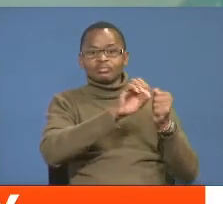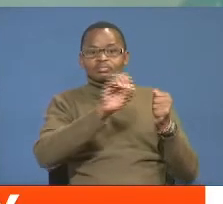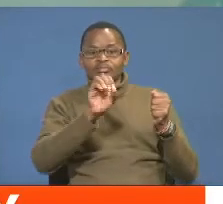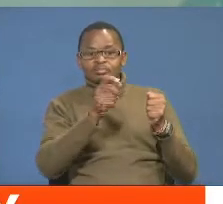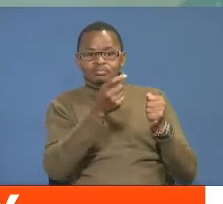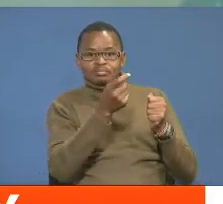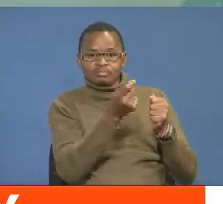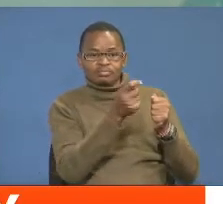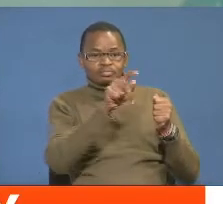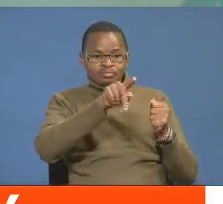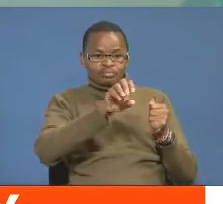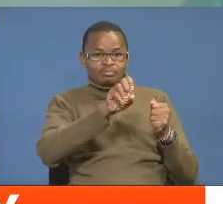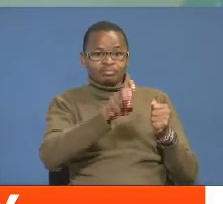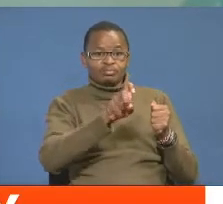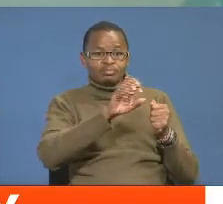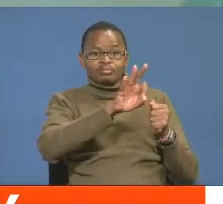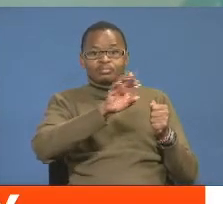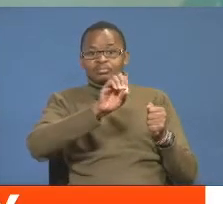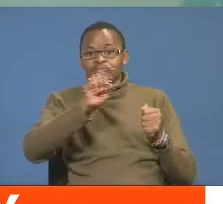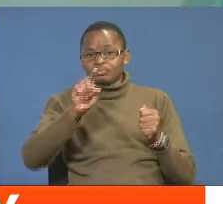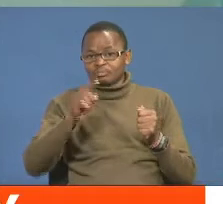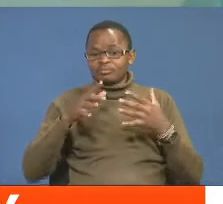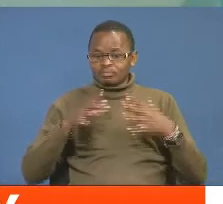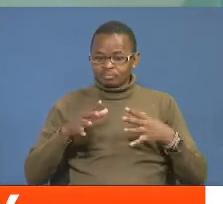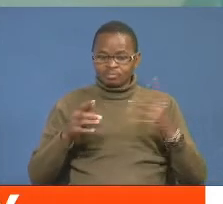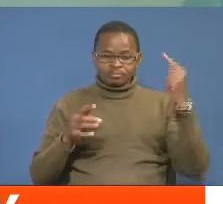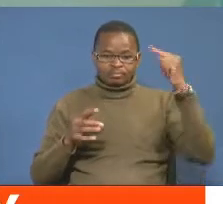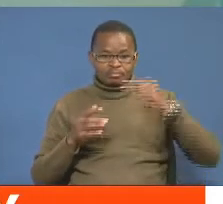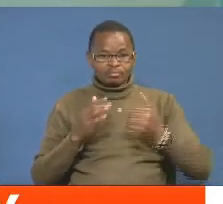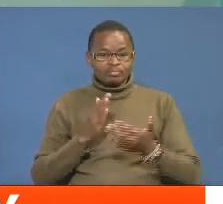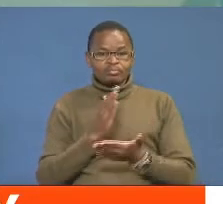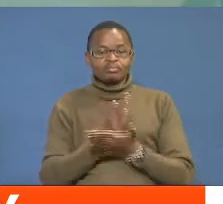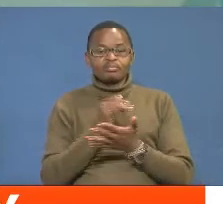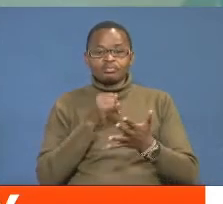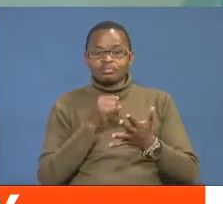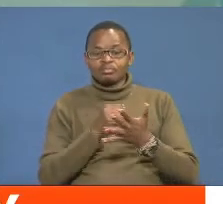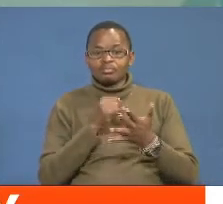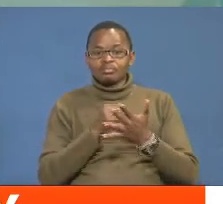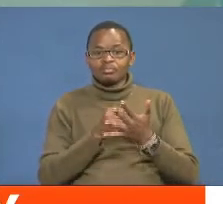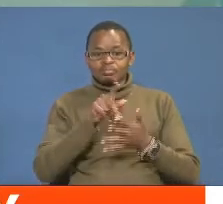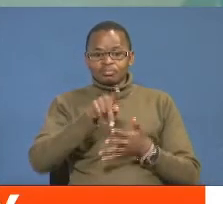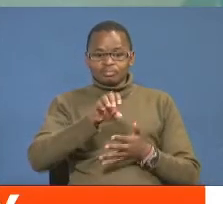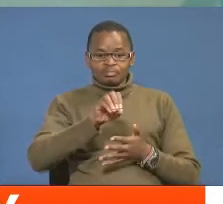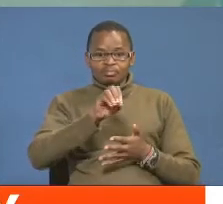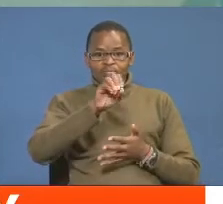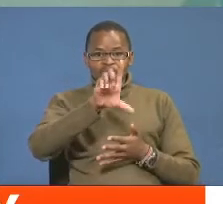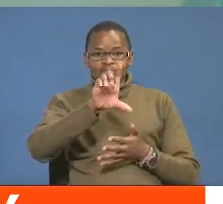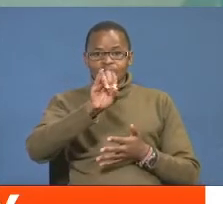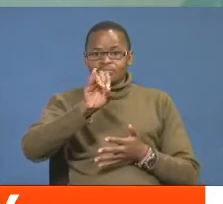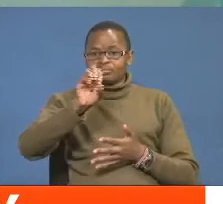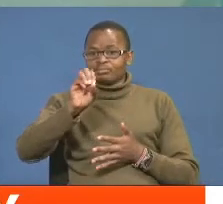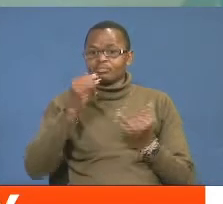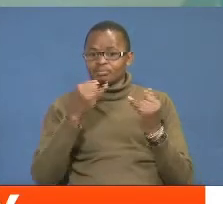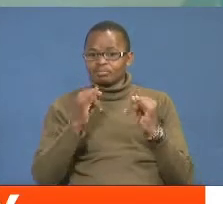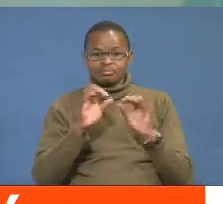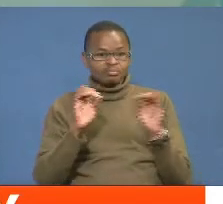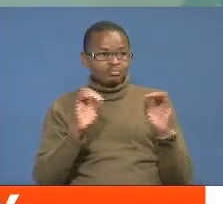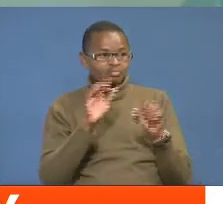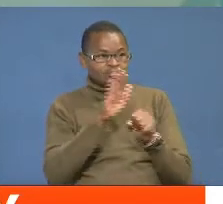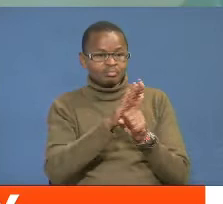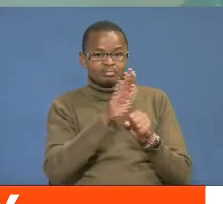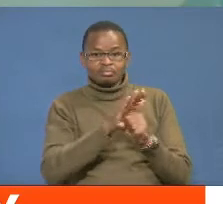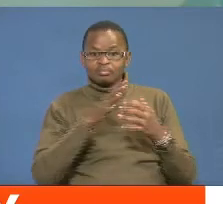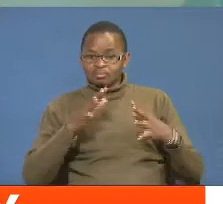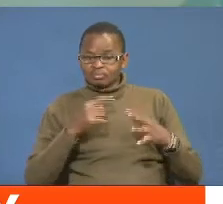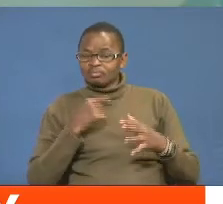had the smallpox, which killed about 300 million people, when the vaccine came, it stopped it. Mm-hmm. You know, we had polio. You know, when you walk in the streets now, you don't see a lot of